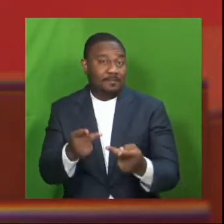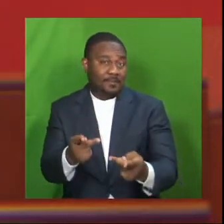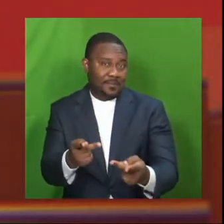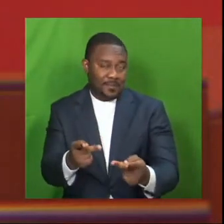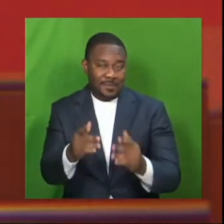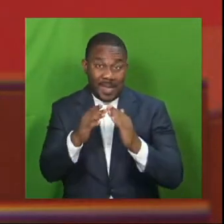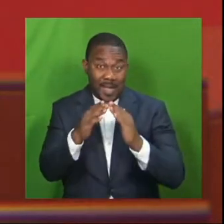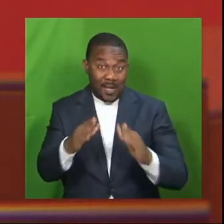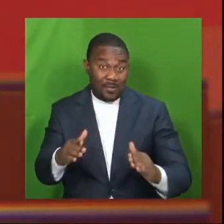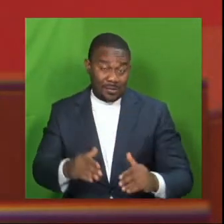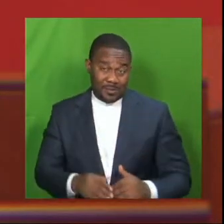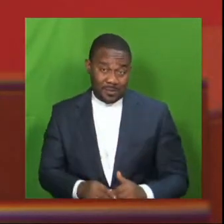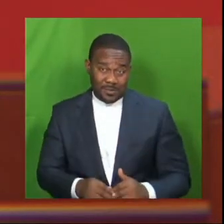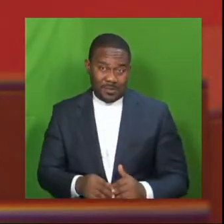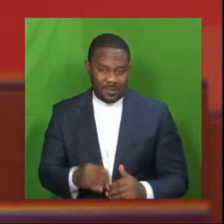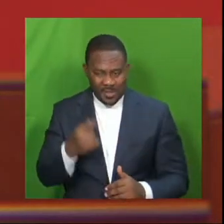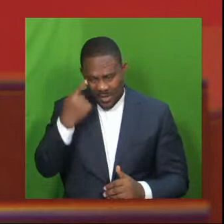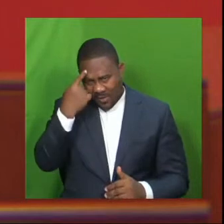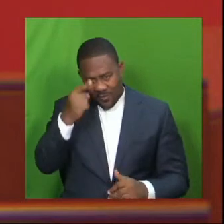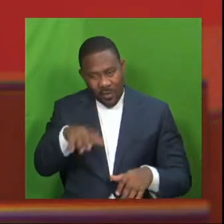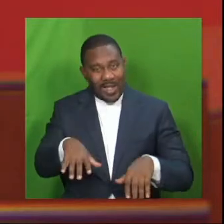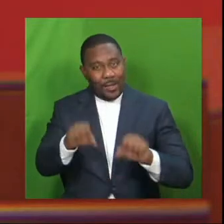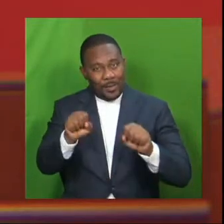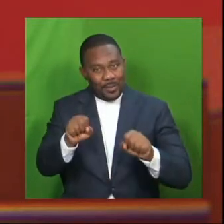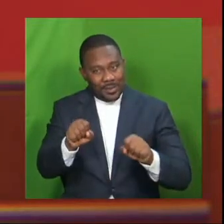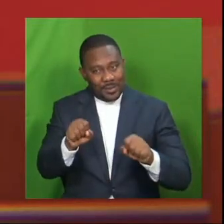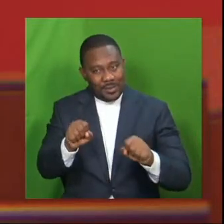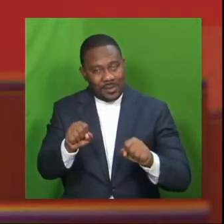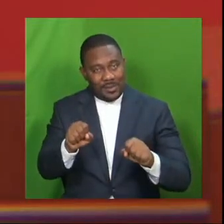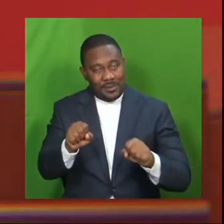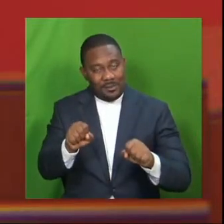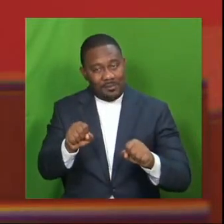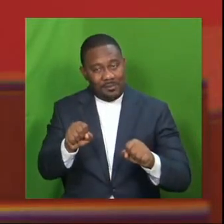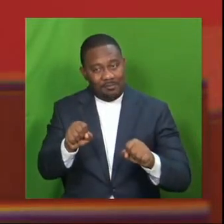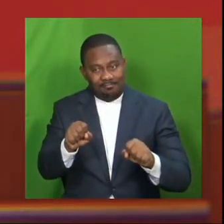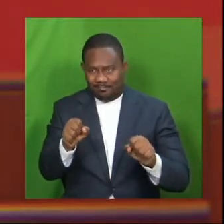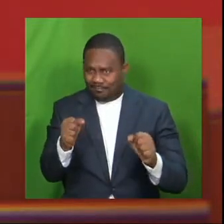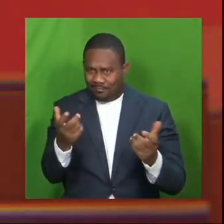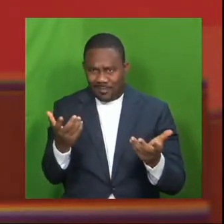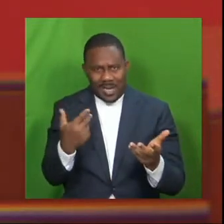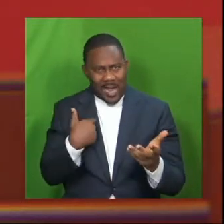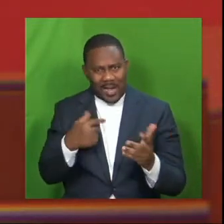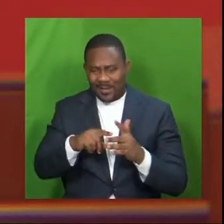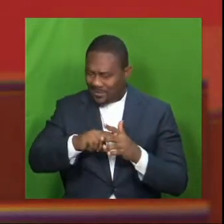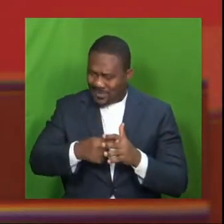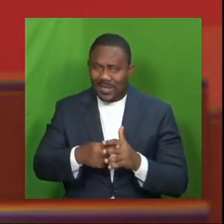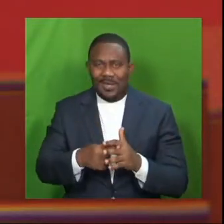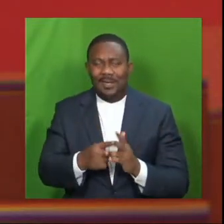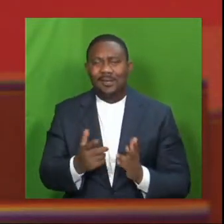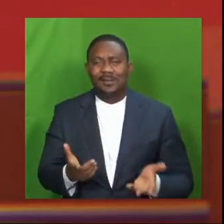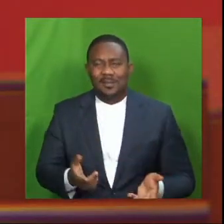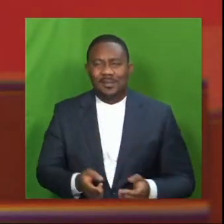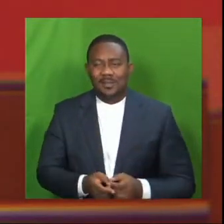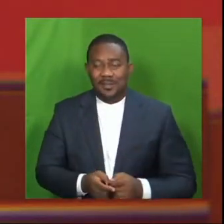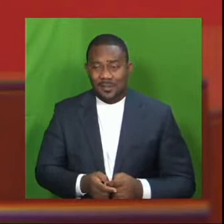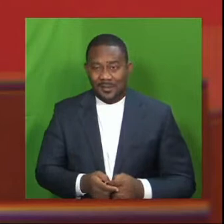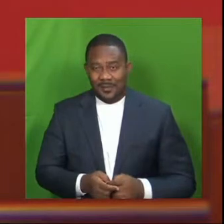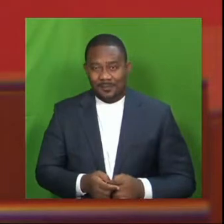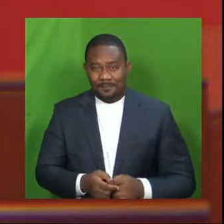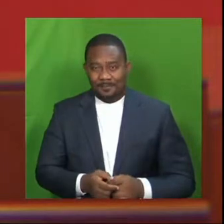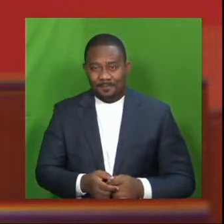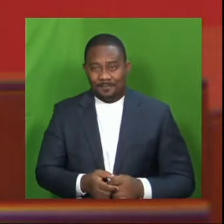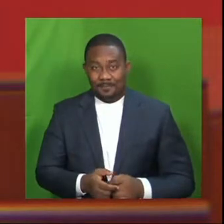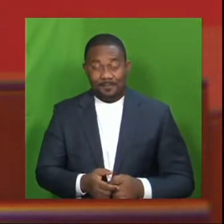House for adoption and compliance. That is how I started. Now, it's a